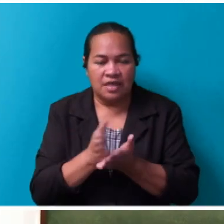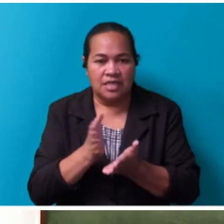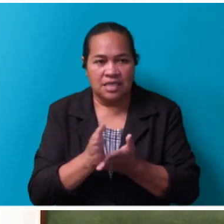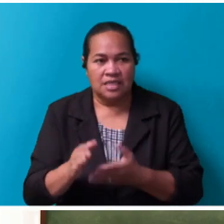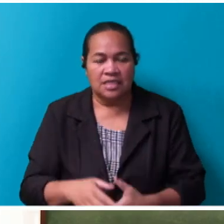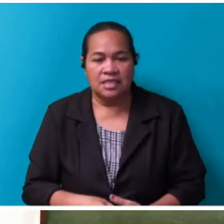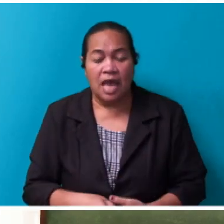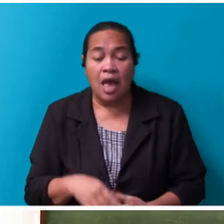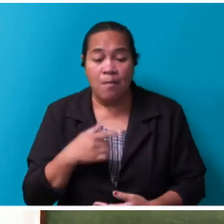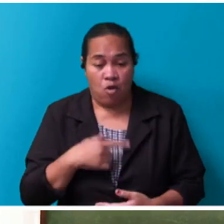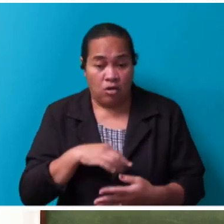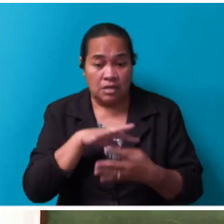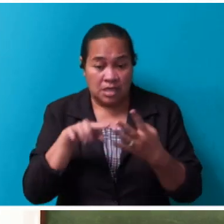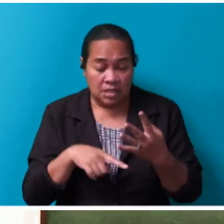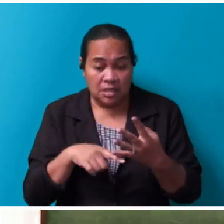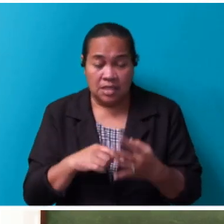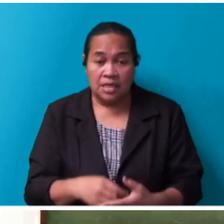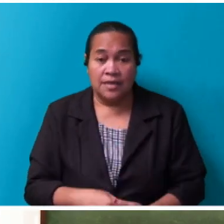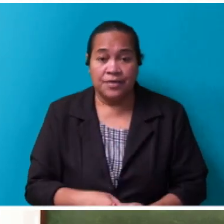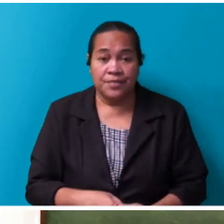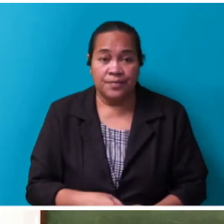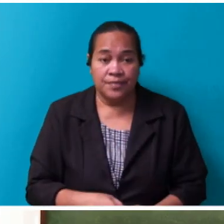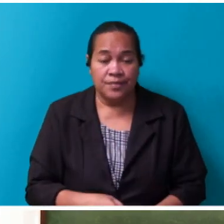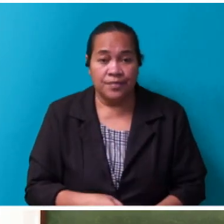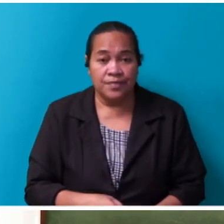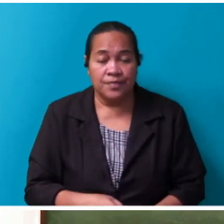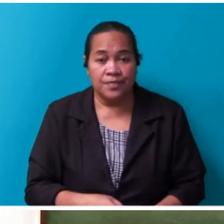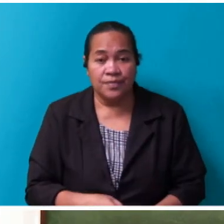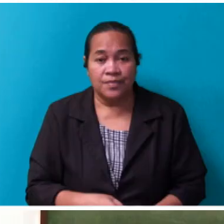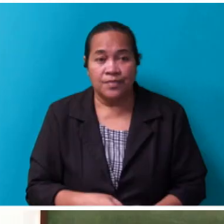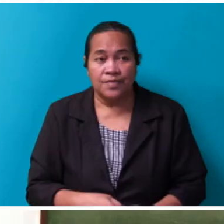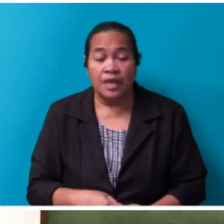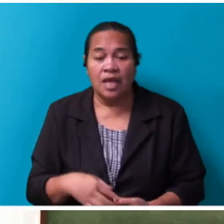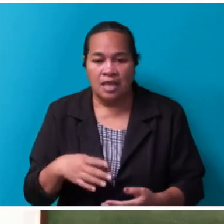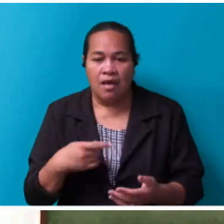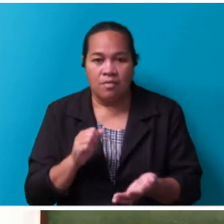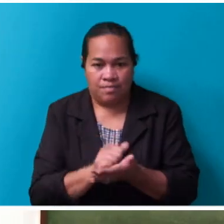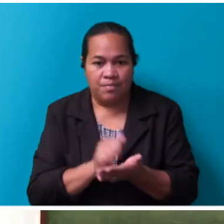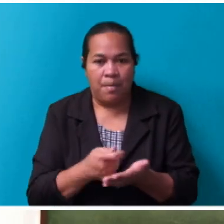these are the areas, Honourable Speaker, where they are well paid, and also